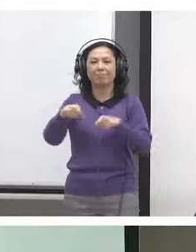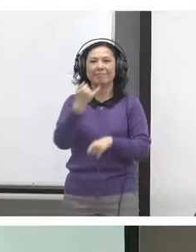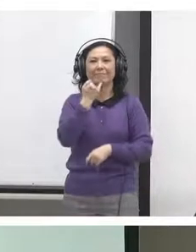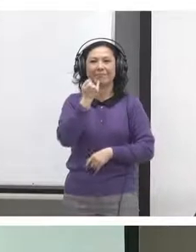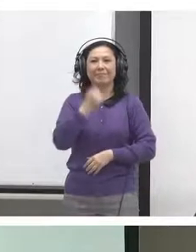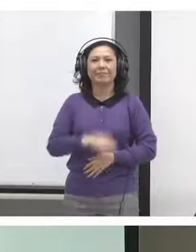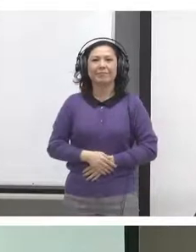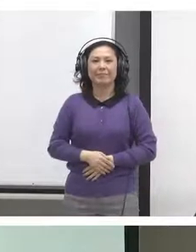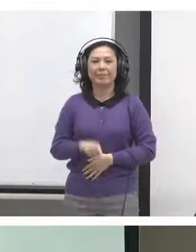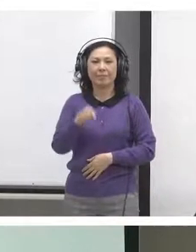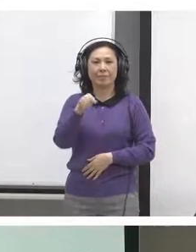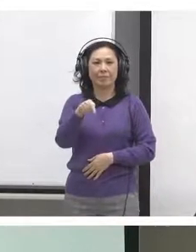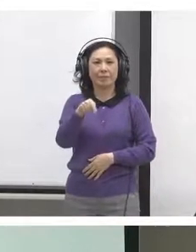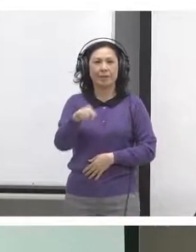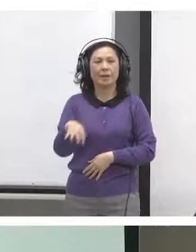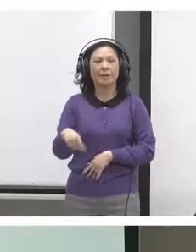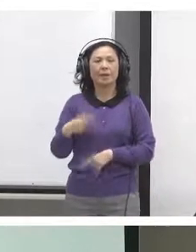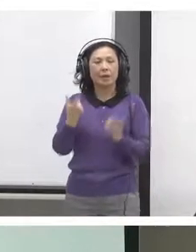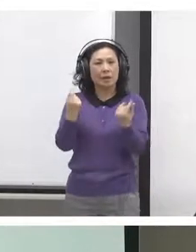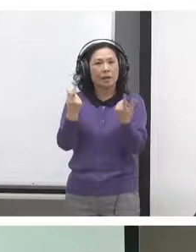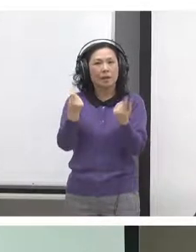is also networking